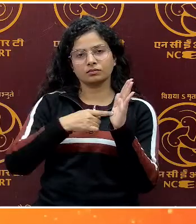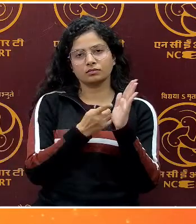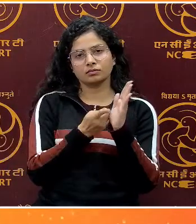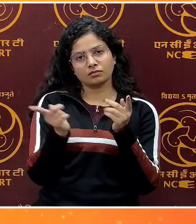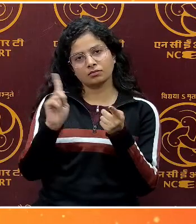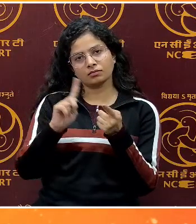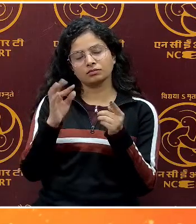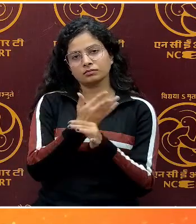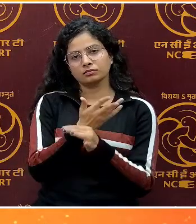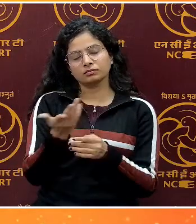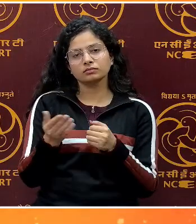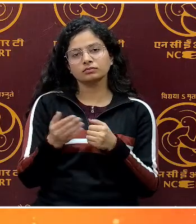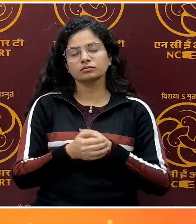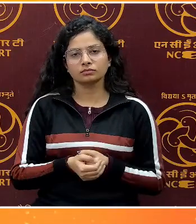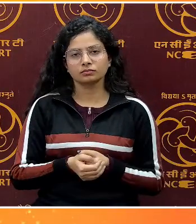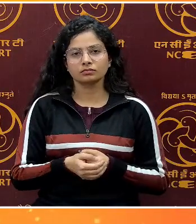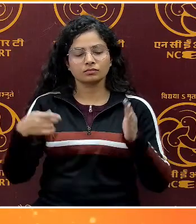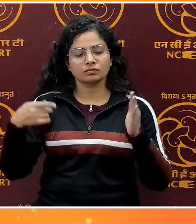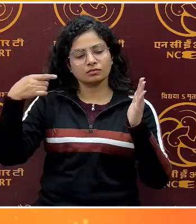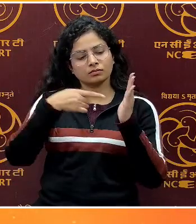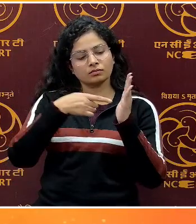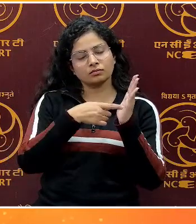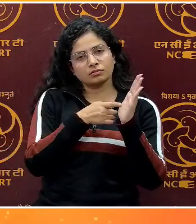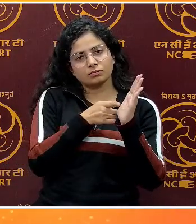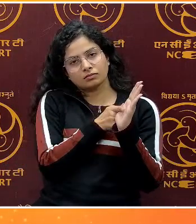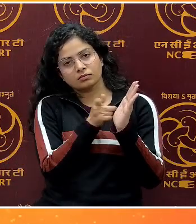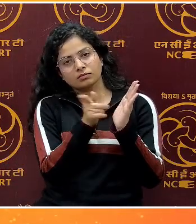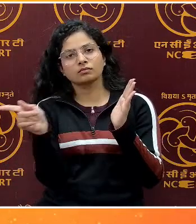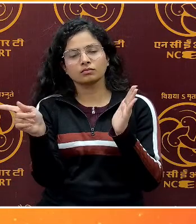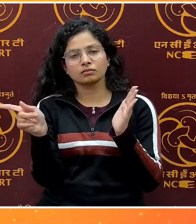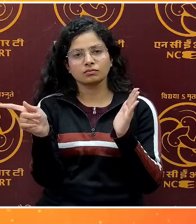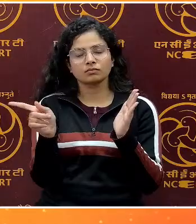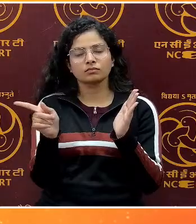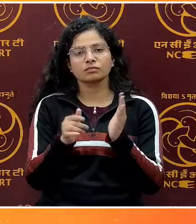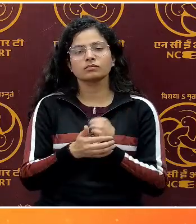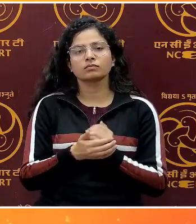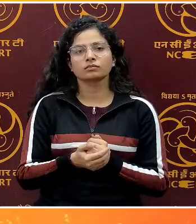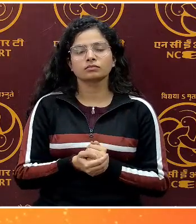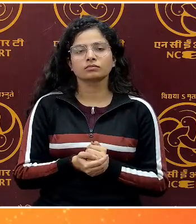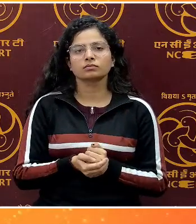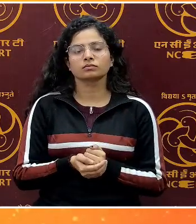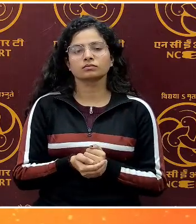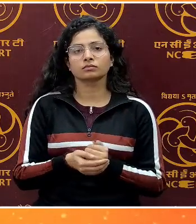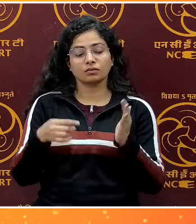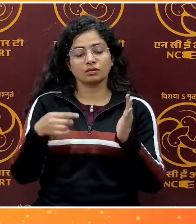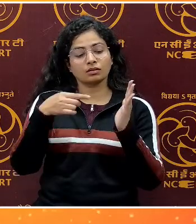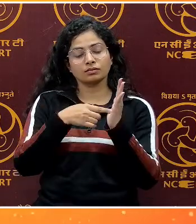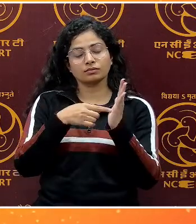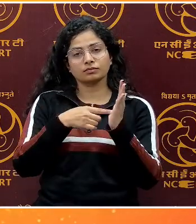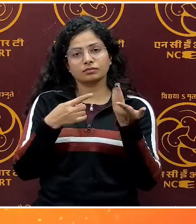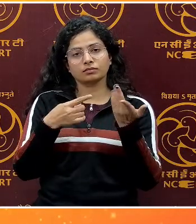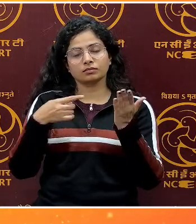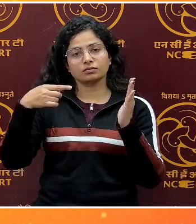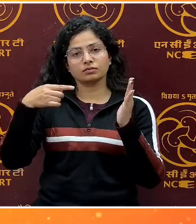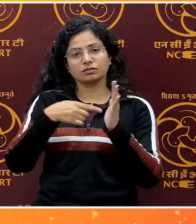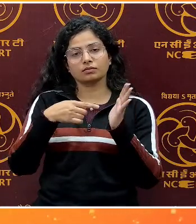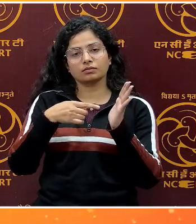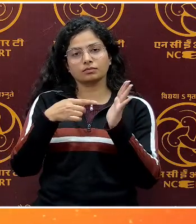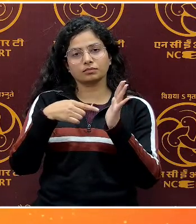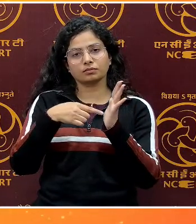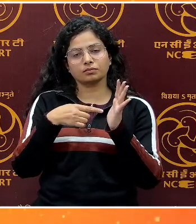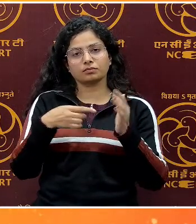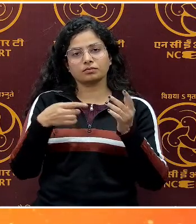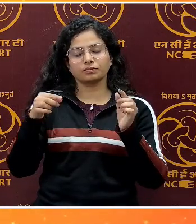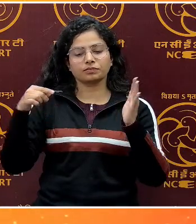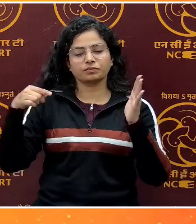happening when they are reflecting back? Okay, they are meeting at a point. Okay,